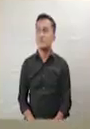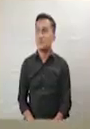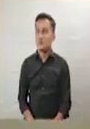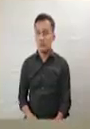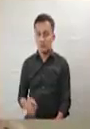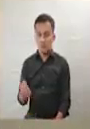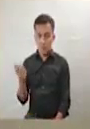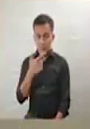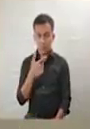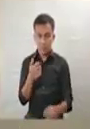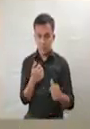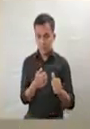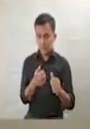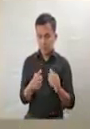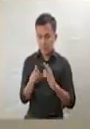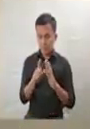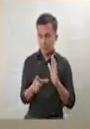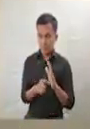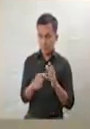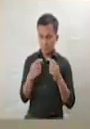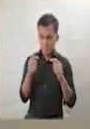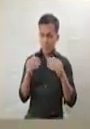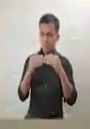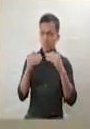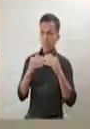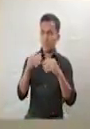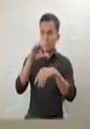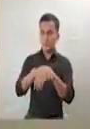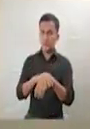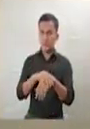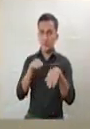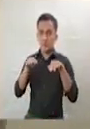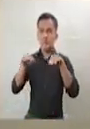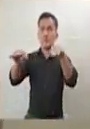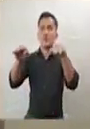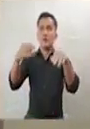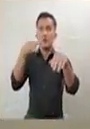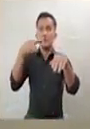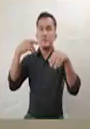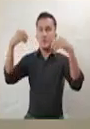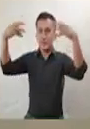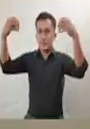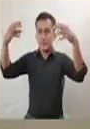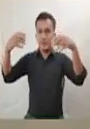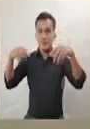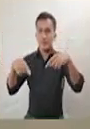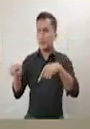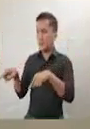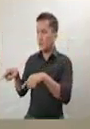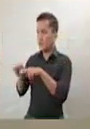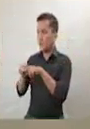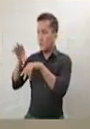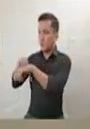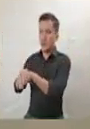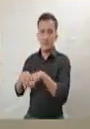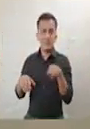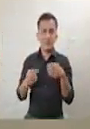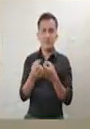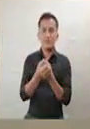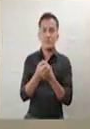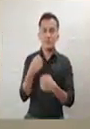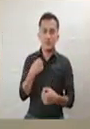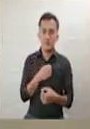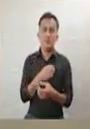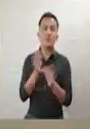susunod sa batas. Subukan mo, parehas kayo mahuli for beating the red light. Ikaw huli siya, hindi. We need